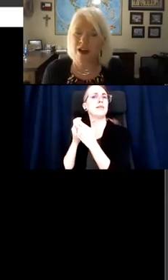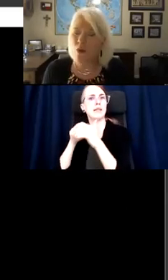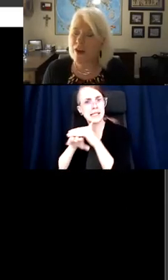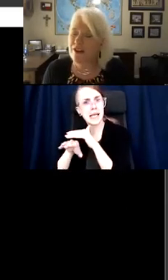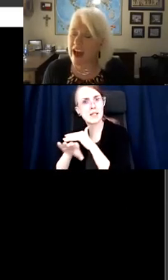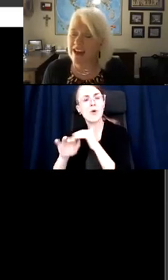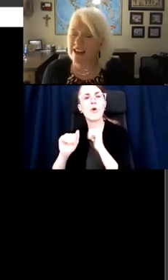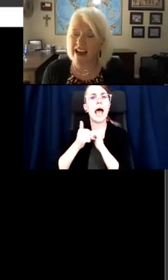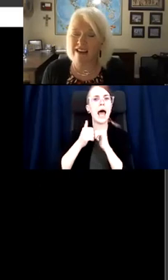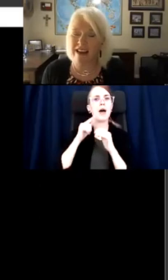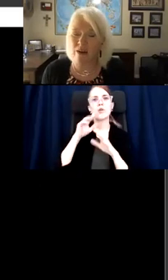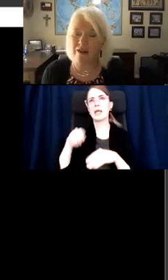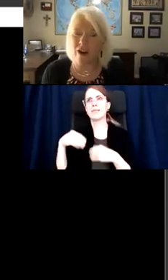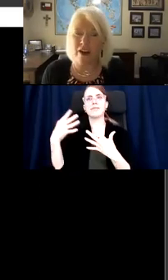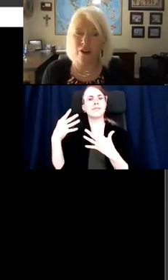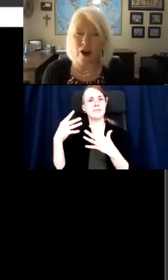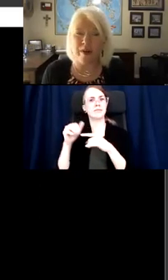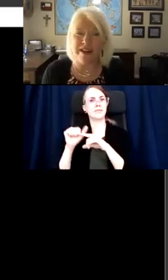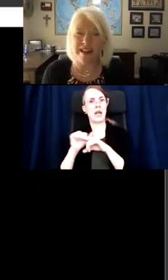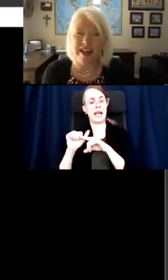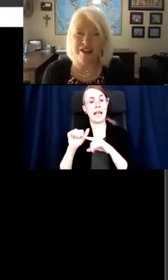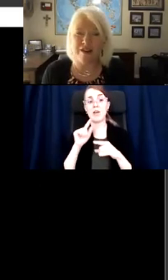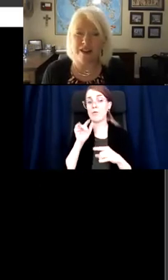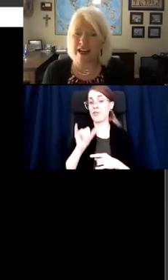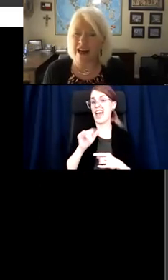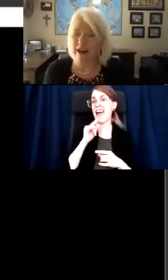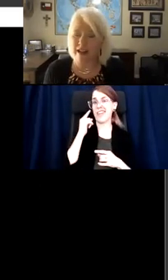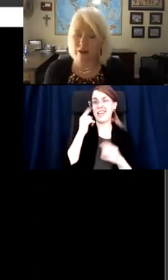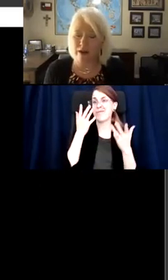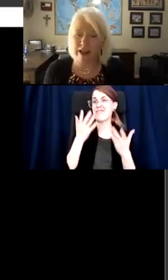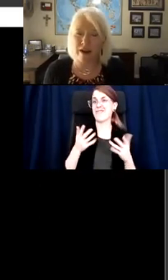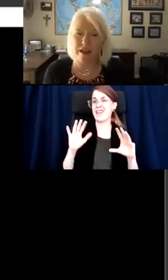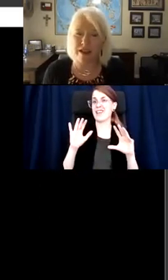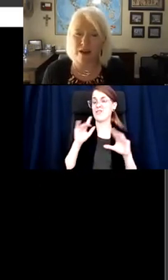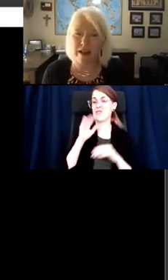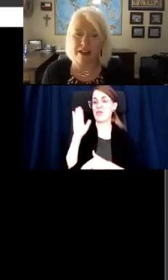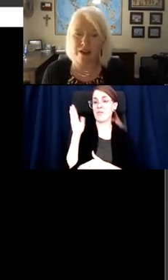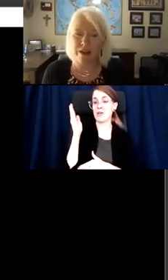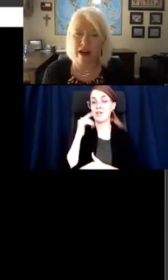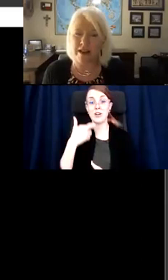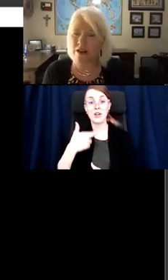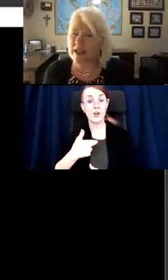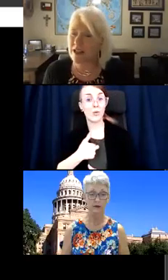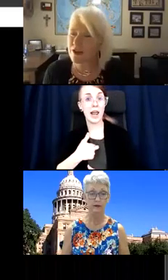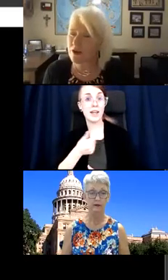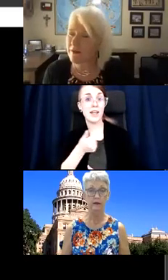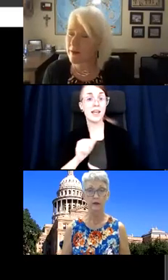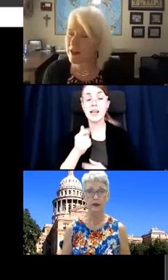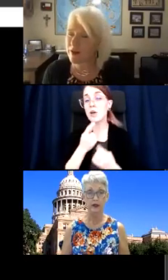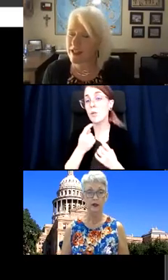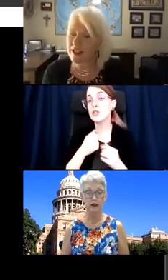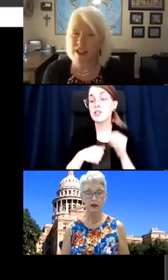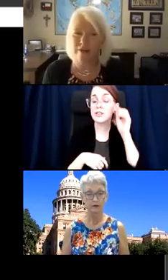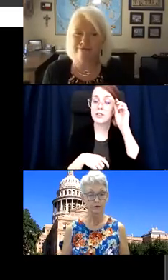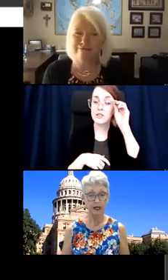individuals? With that, I think we've gone through our presentations for the day. Randy, were there any questions that we needed to address or any additional